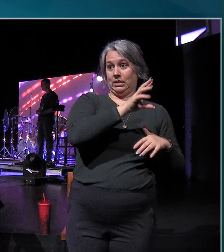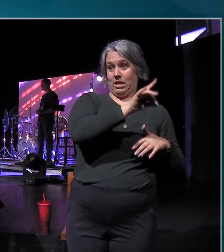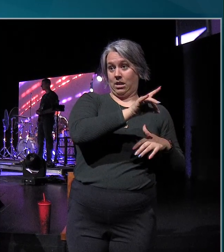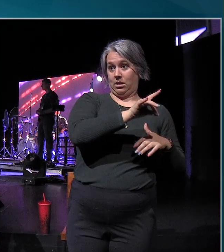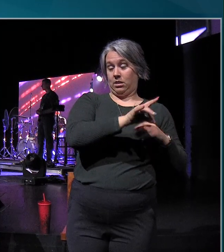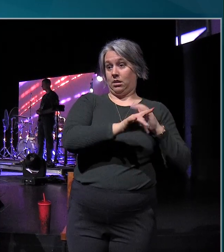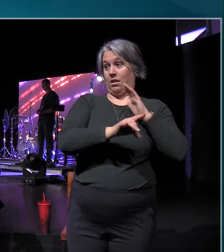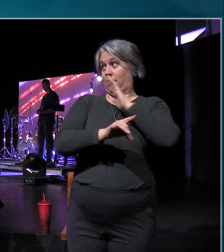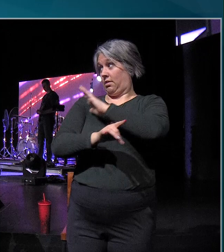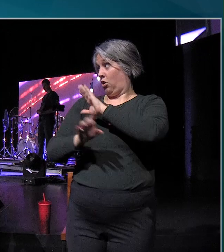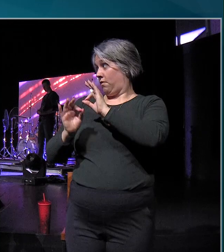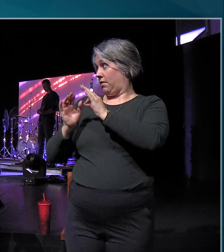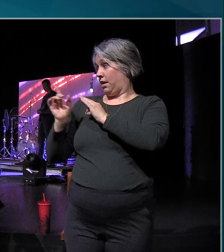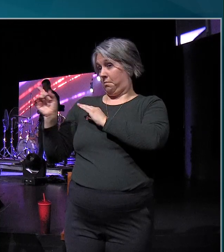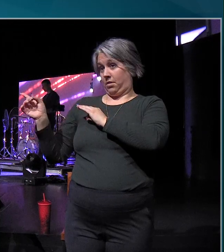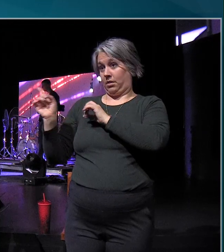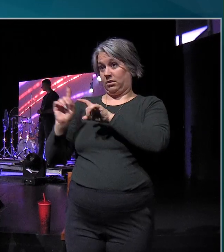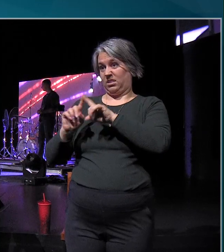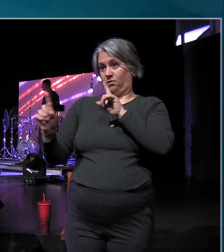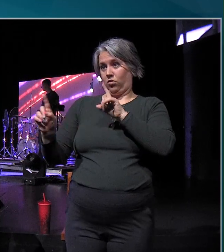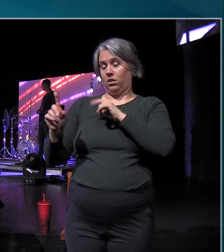Send our love to them as we pray.